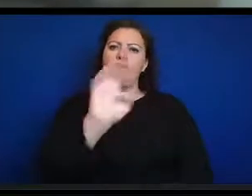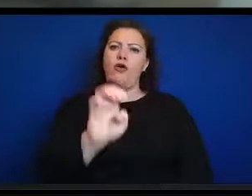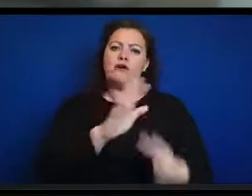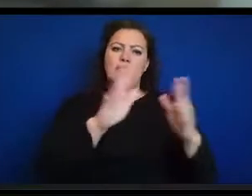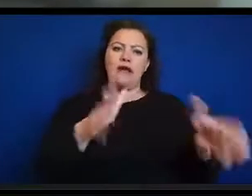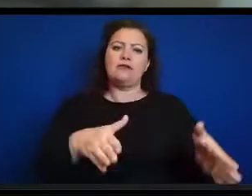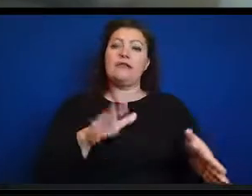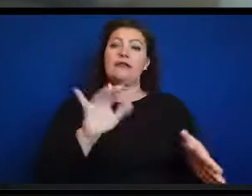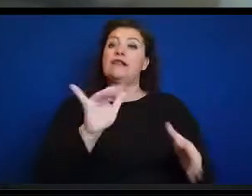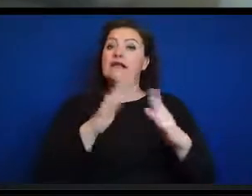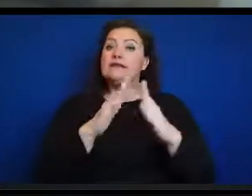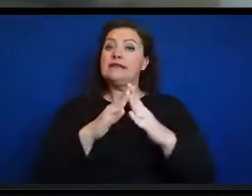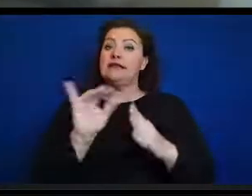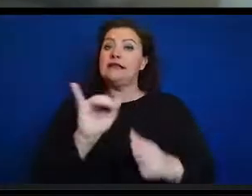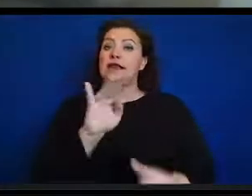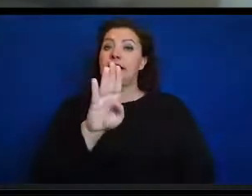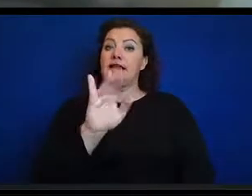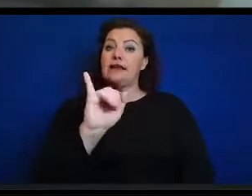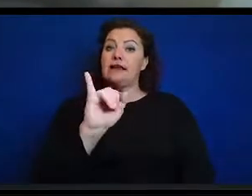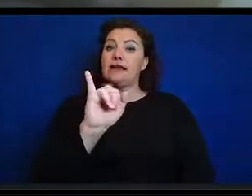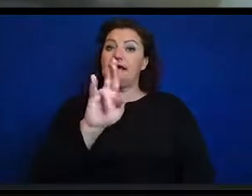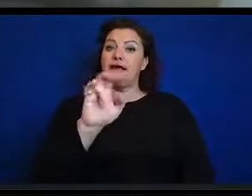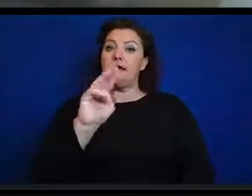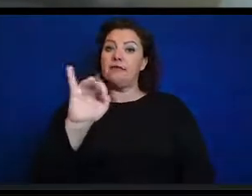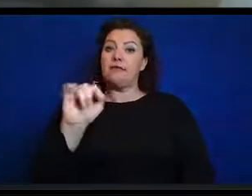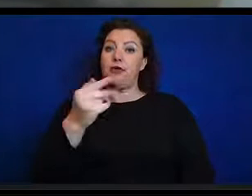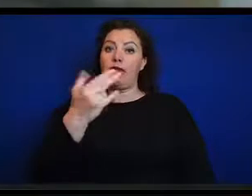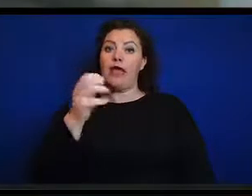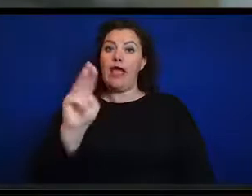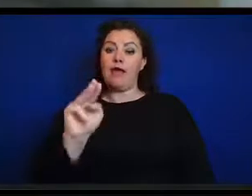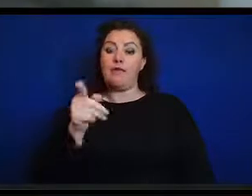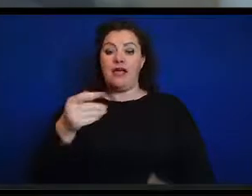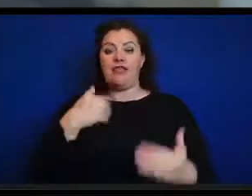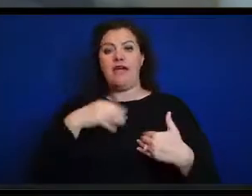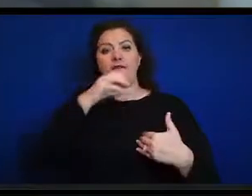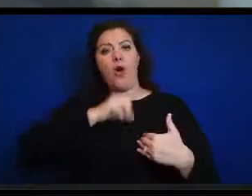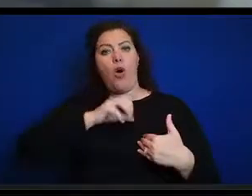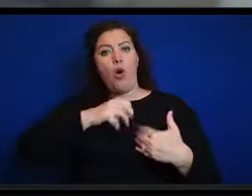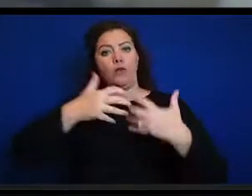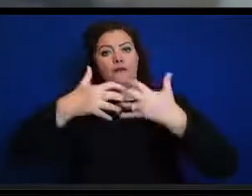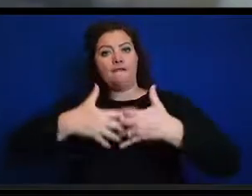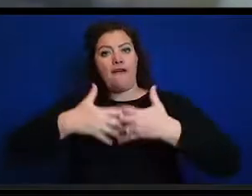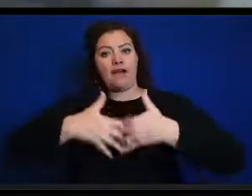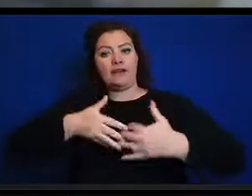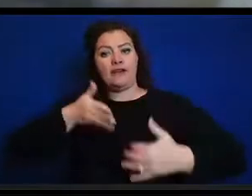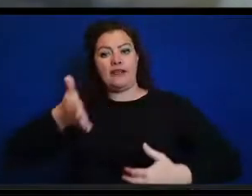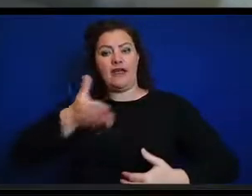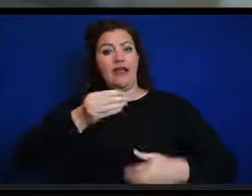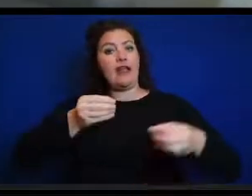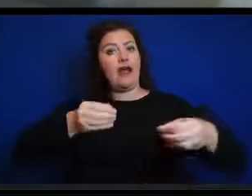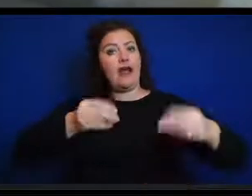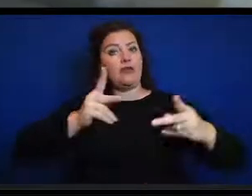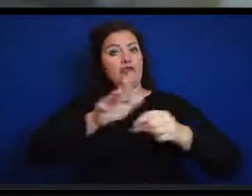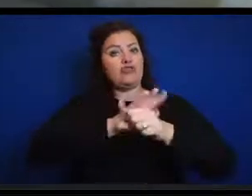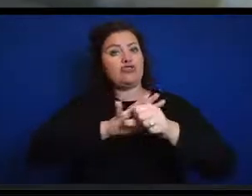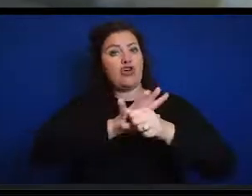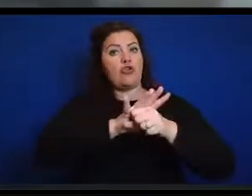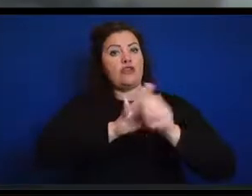Birmingham, where there was an old factory and an opportunity zone developer came